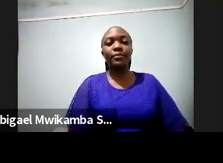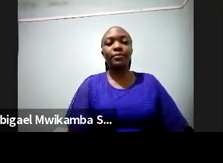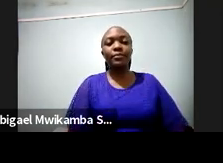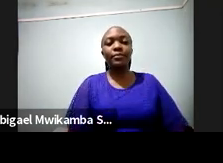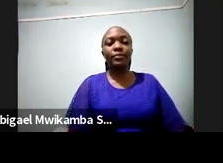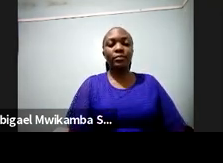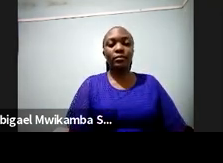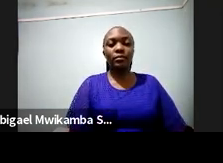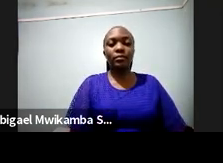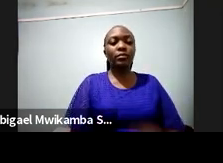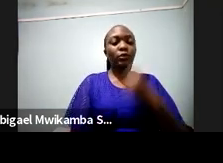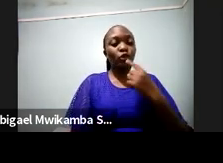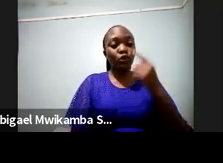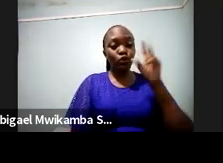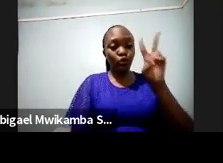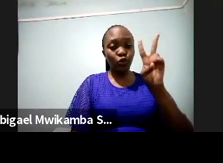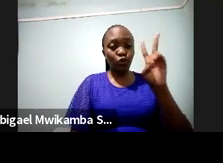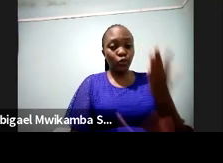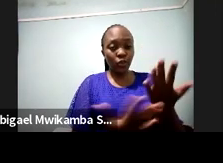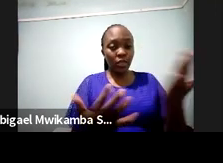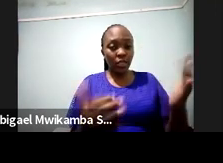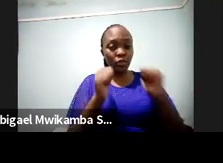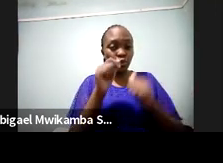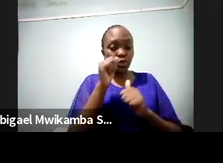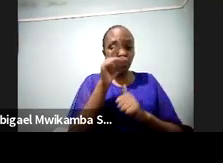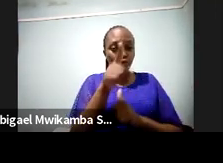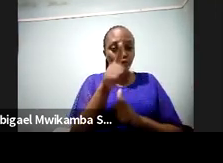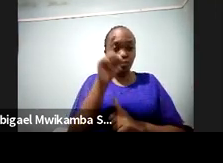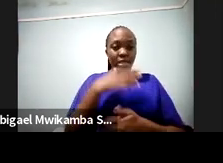two things I want you to appreciate in this chart is, number one, your age